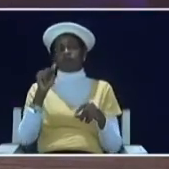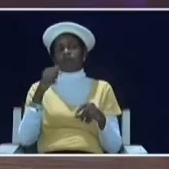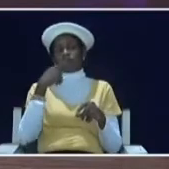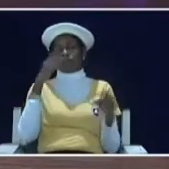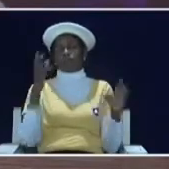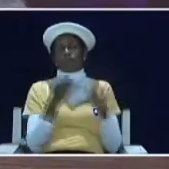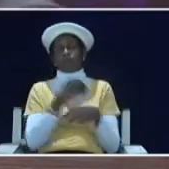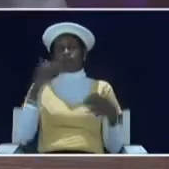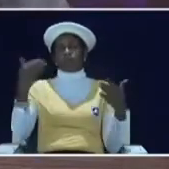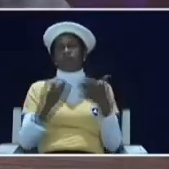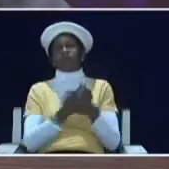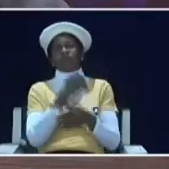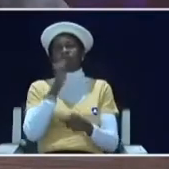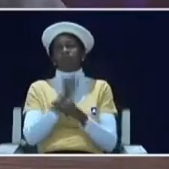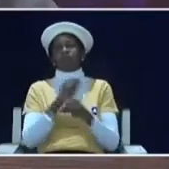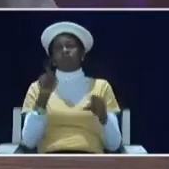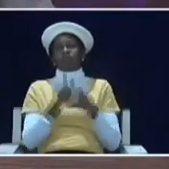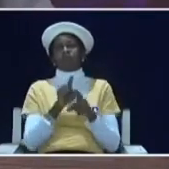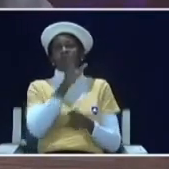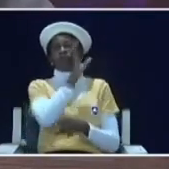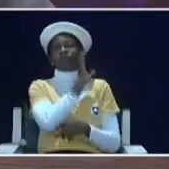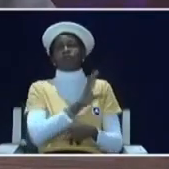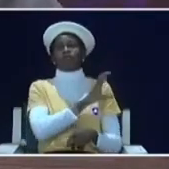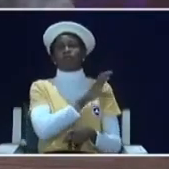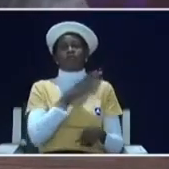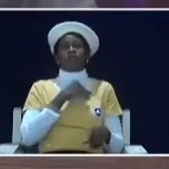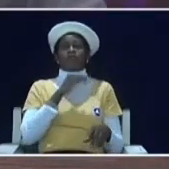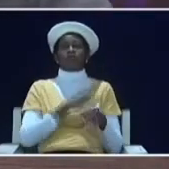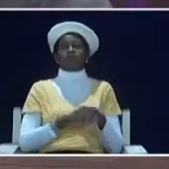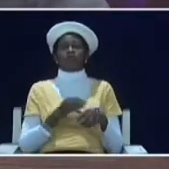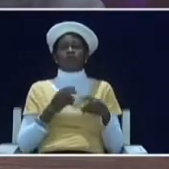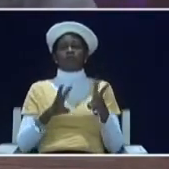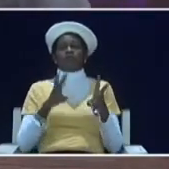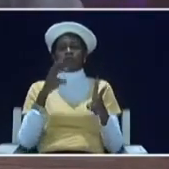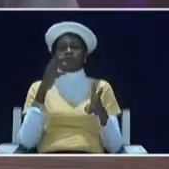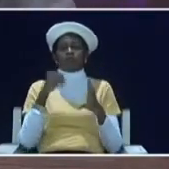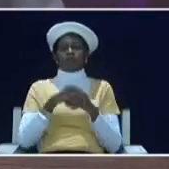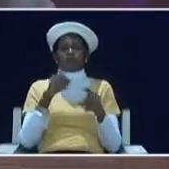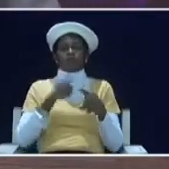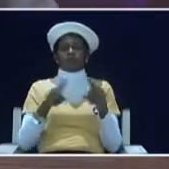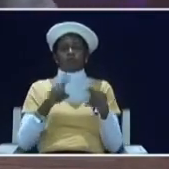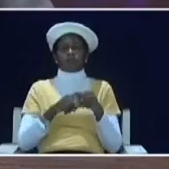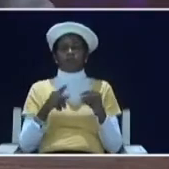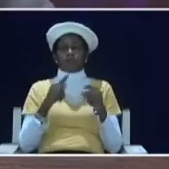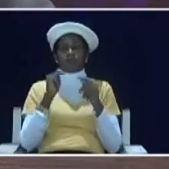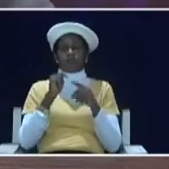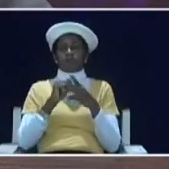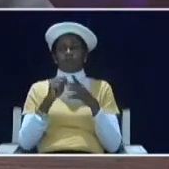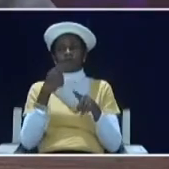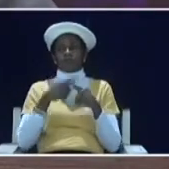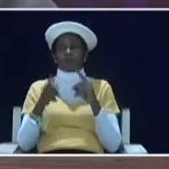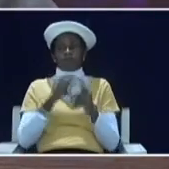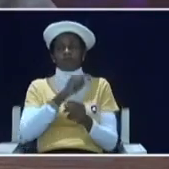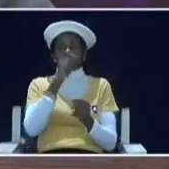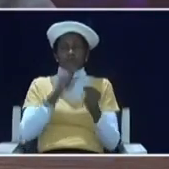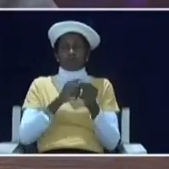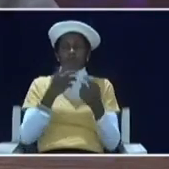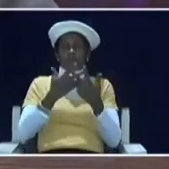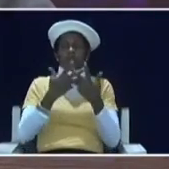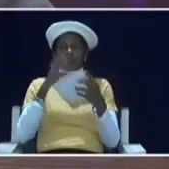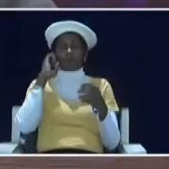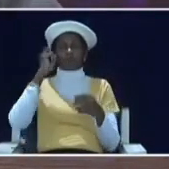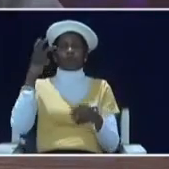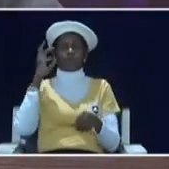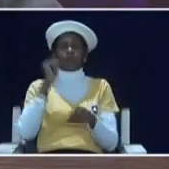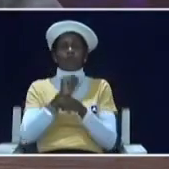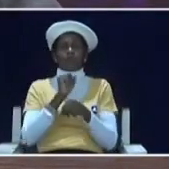a new job at a clinic and was undergoing various trainings. But a particular machine he was to work